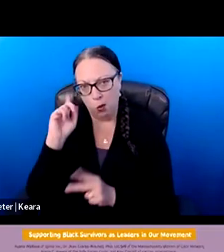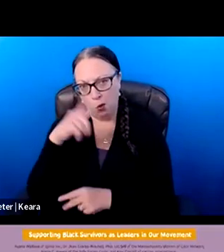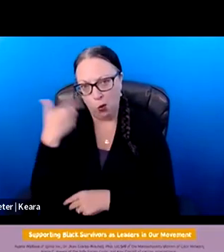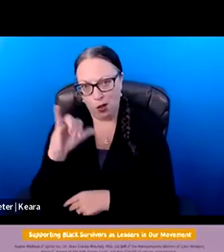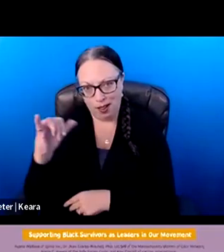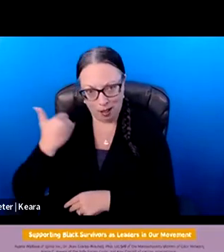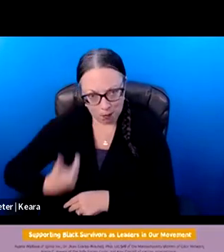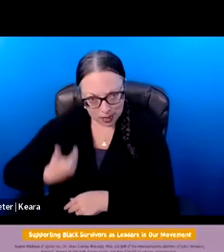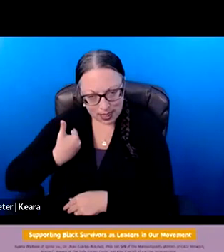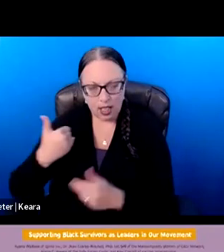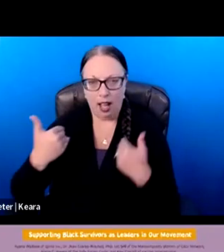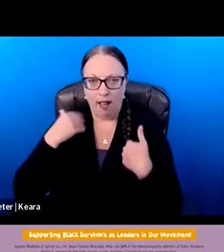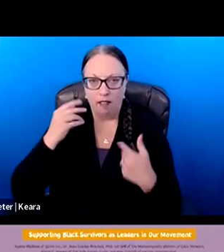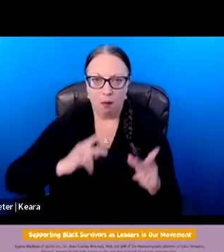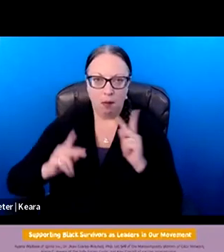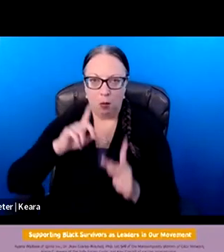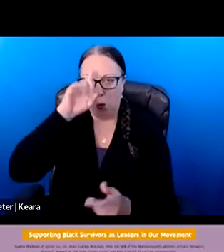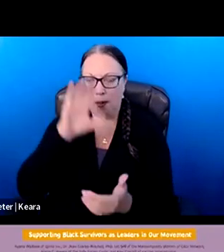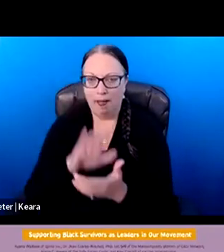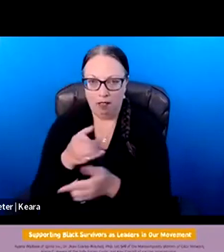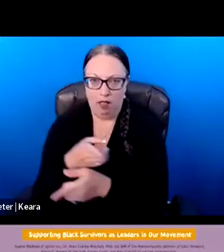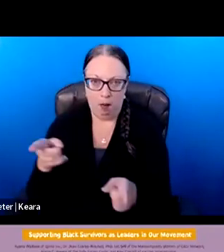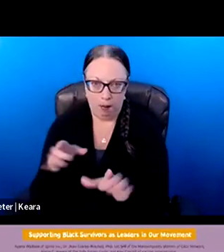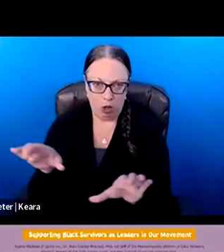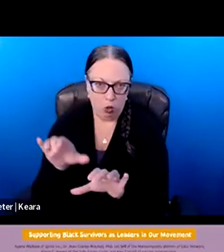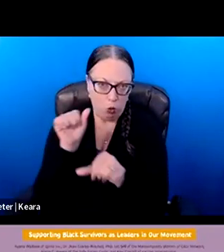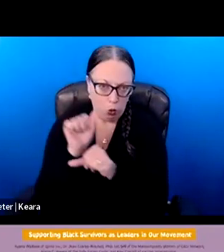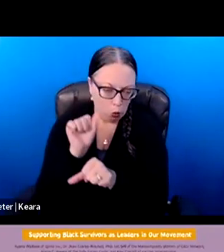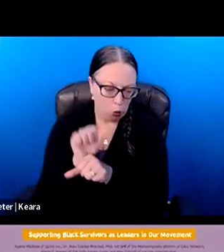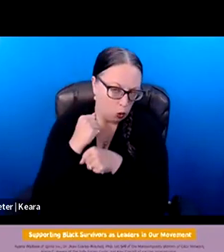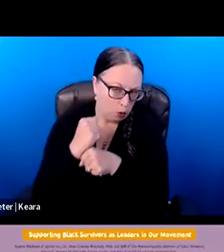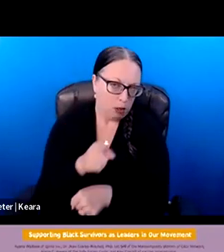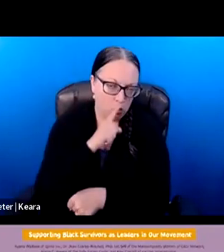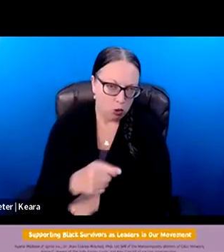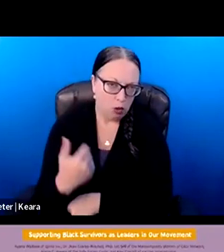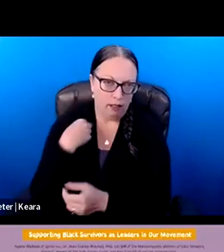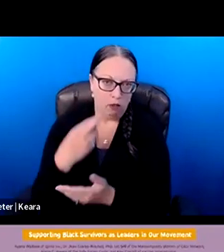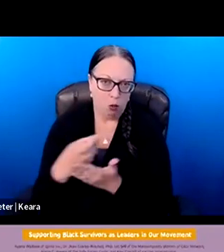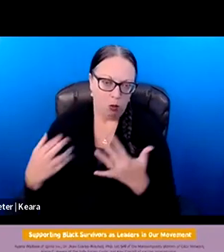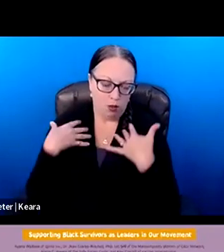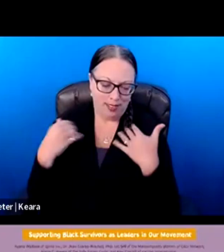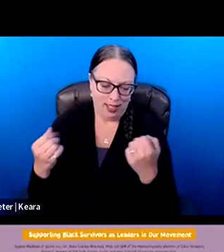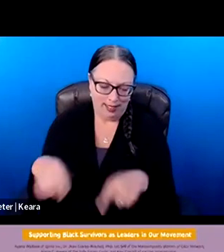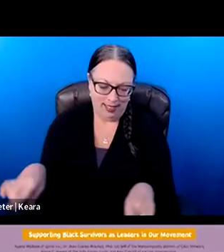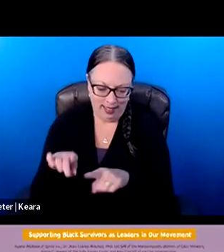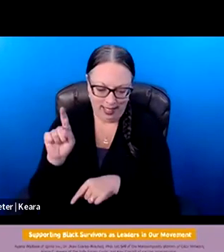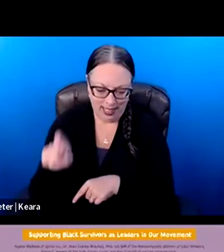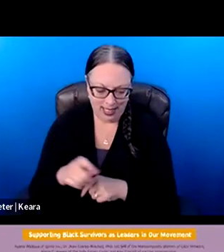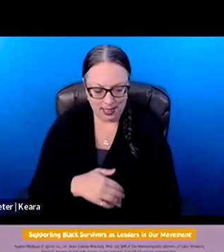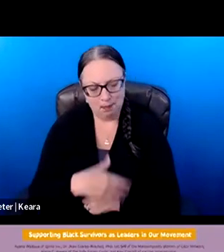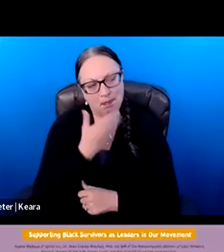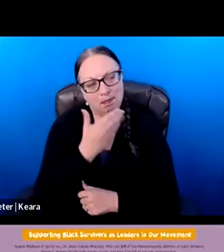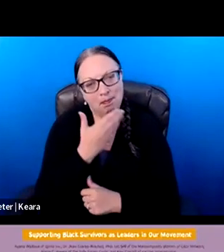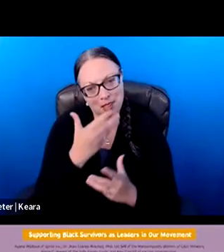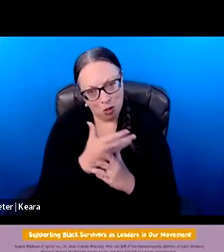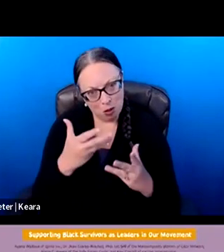that believe them and are doing the work to make sure they have the resources and the healing that they need. Thank you so much, Kay, for sharing